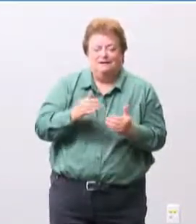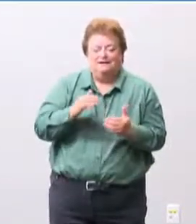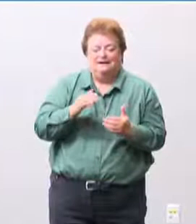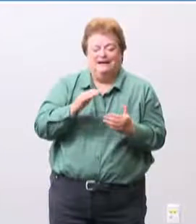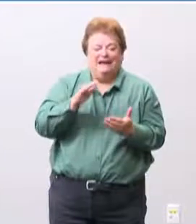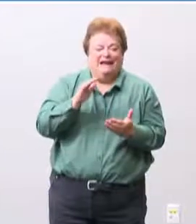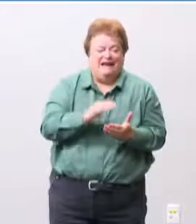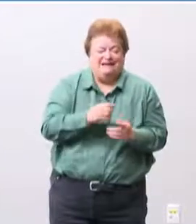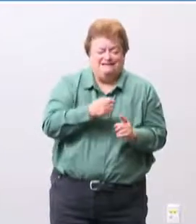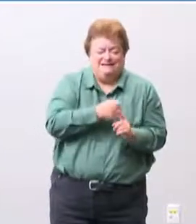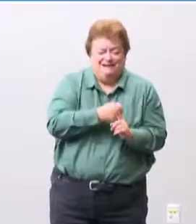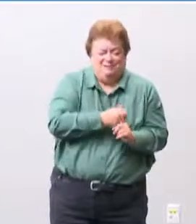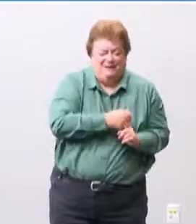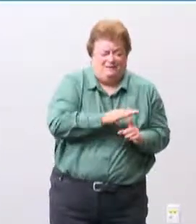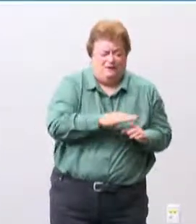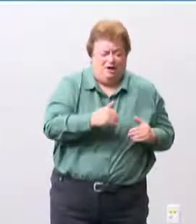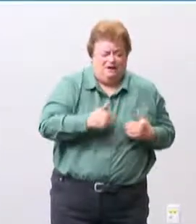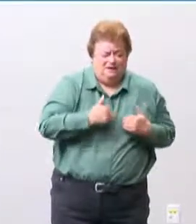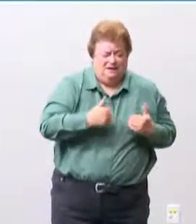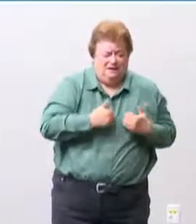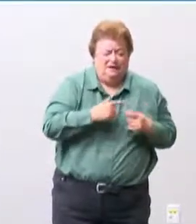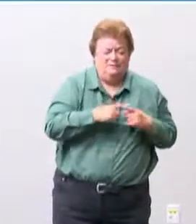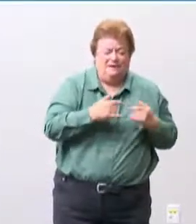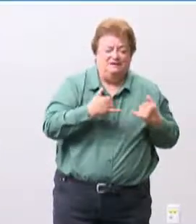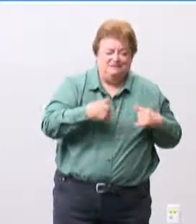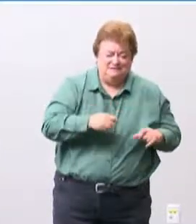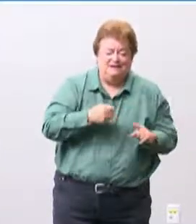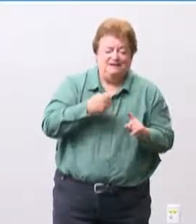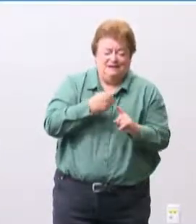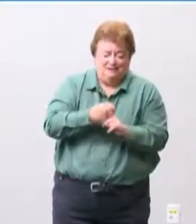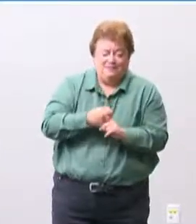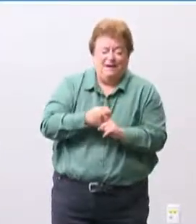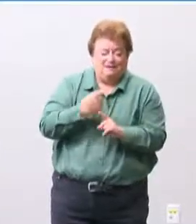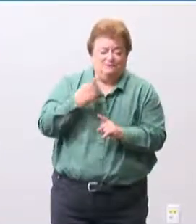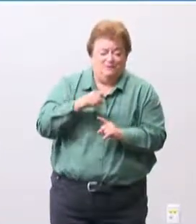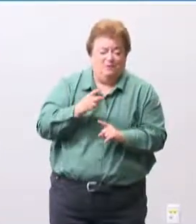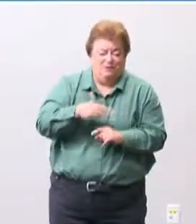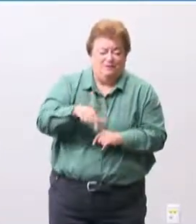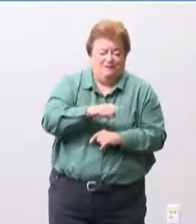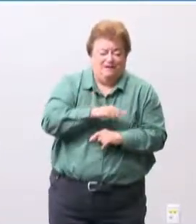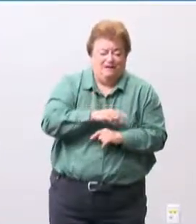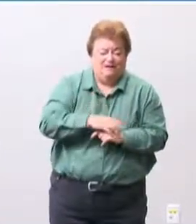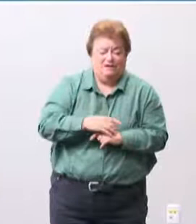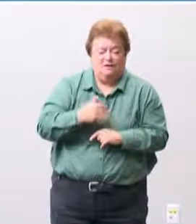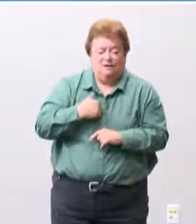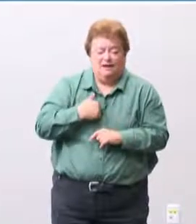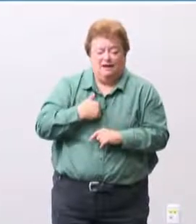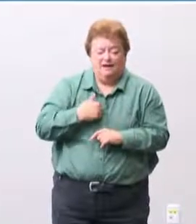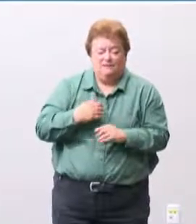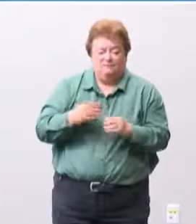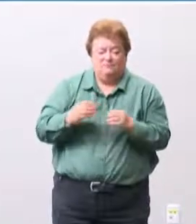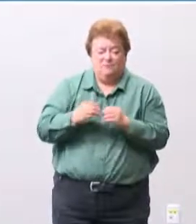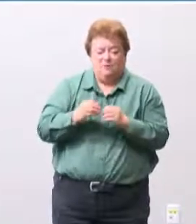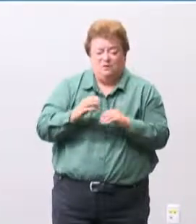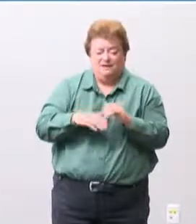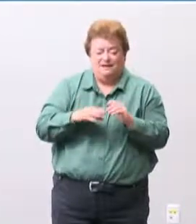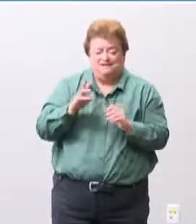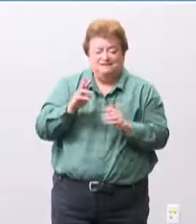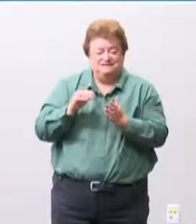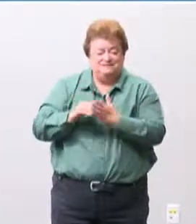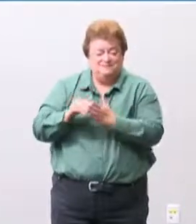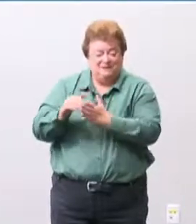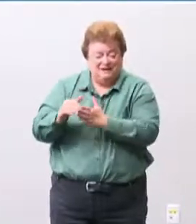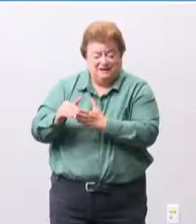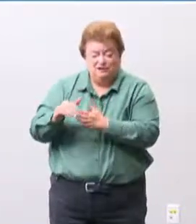younger patients. It still does have an effect on our youth. We've had over 6 million children and adolescents in the United States who have